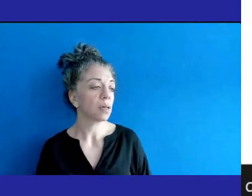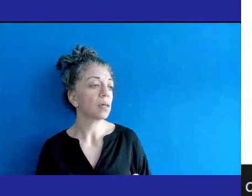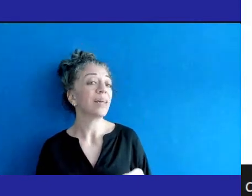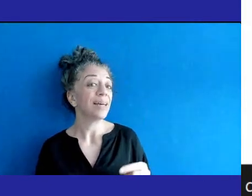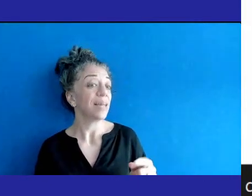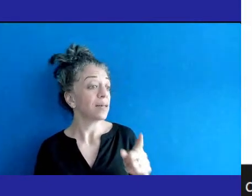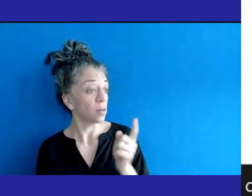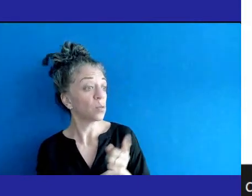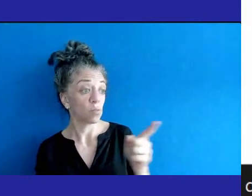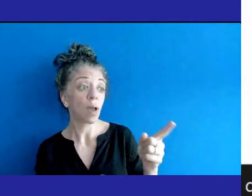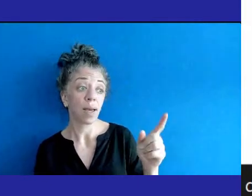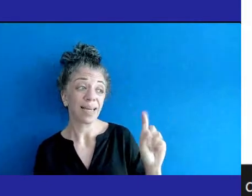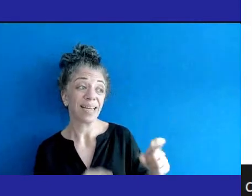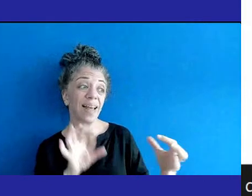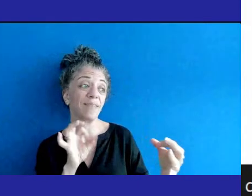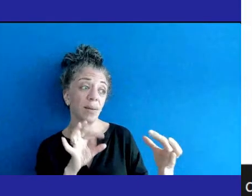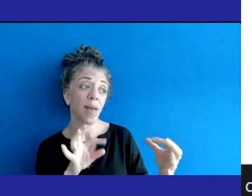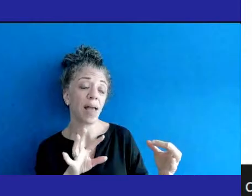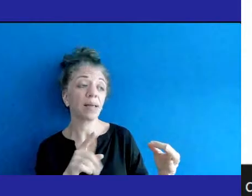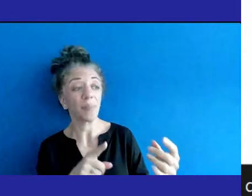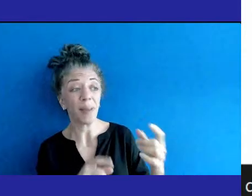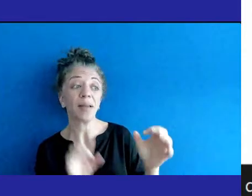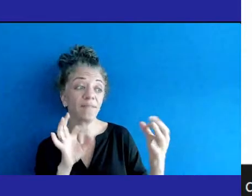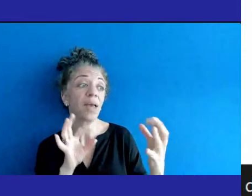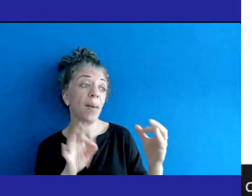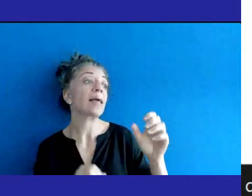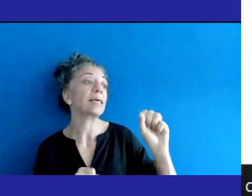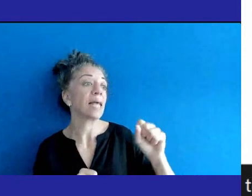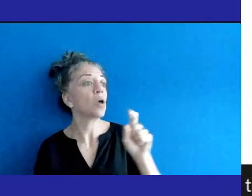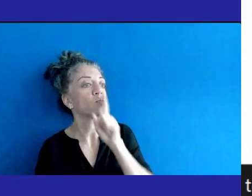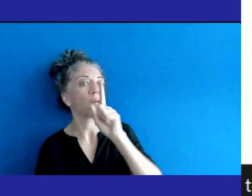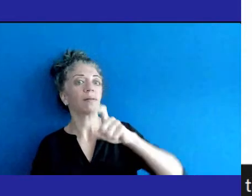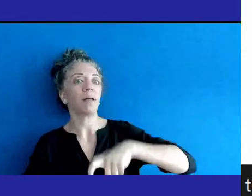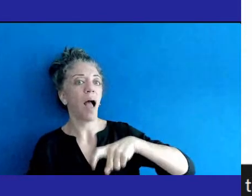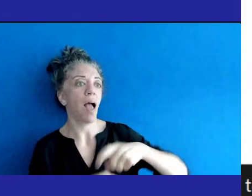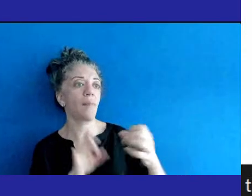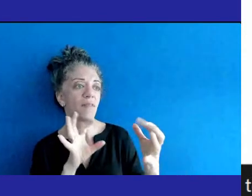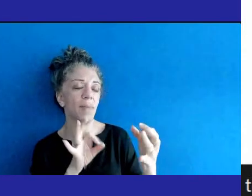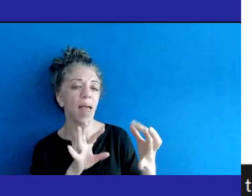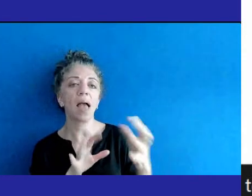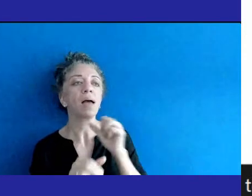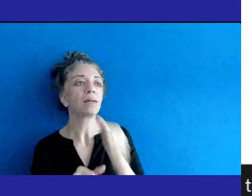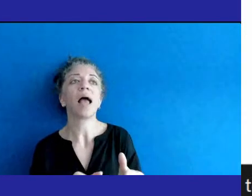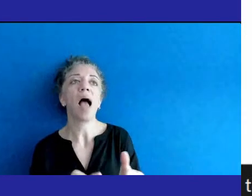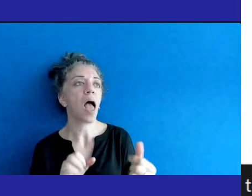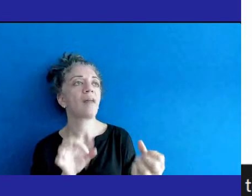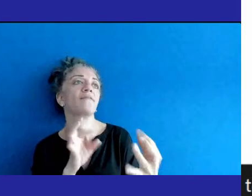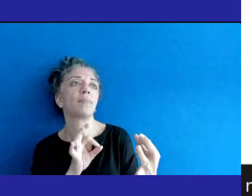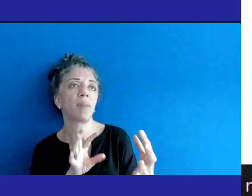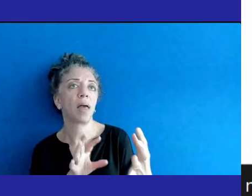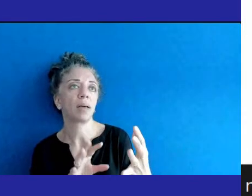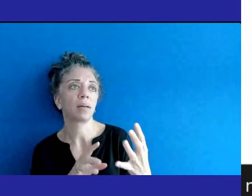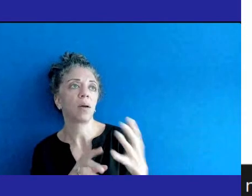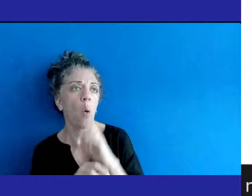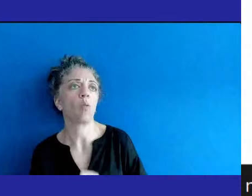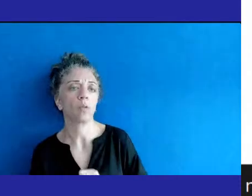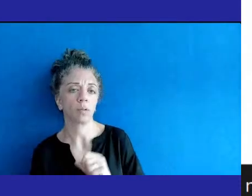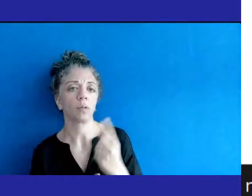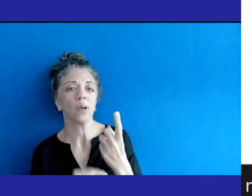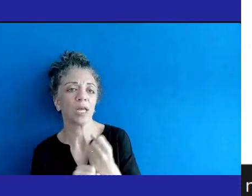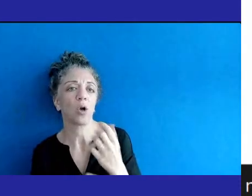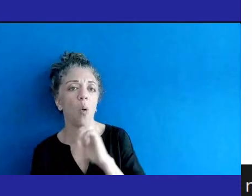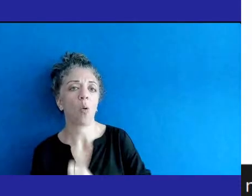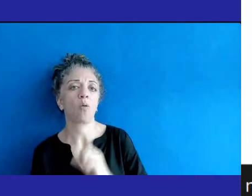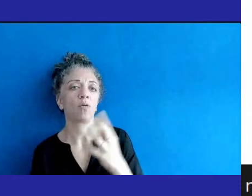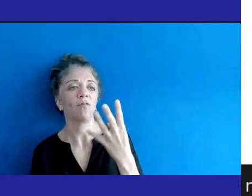Dr. Calamia. There's nothing more aggravating than getting feedback that's a year old or a quarter, 3 or 4 months old. So